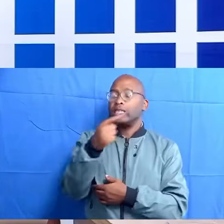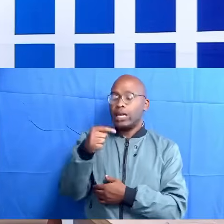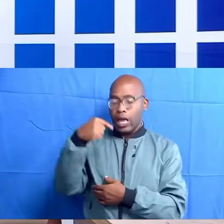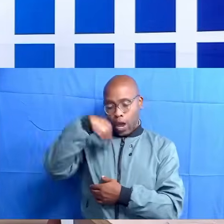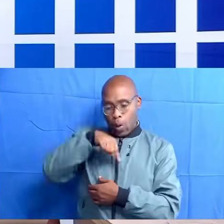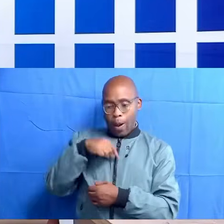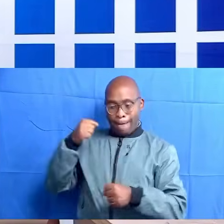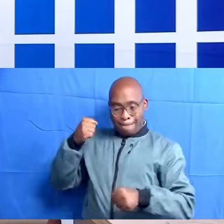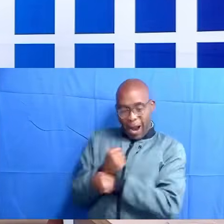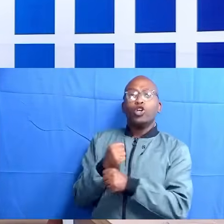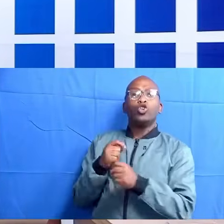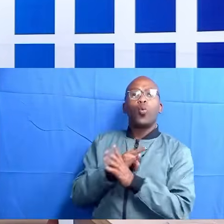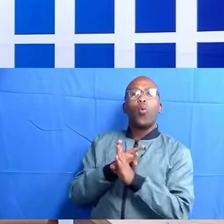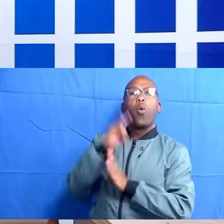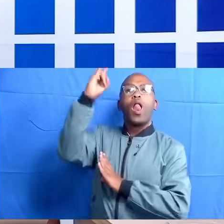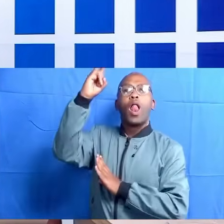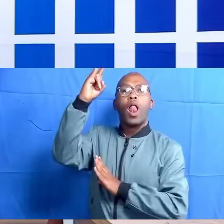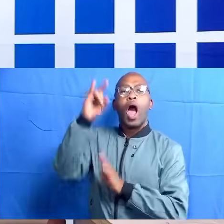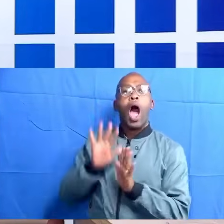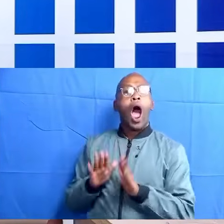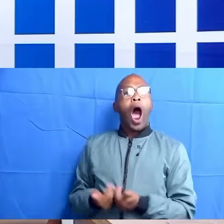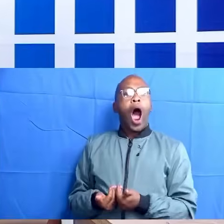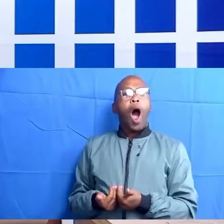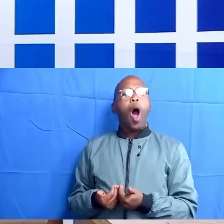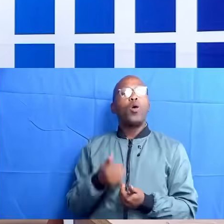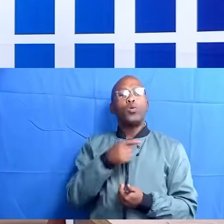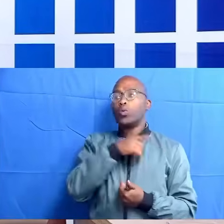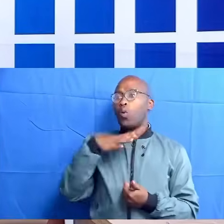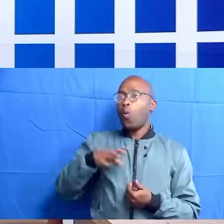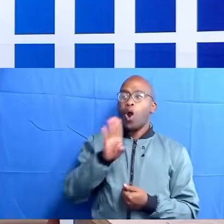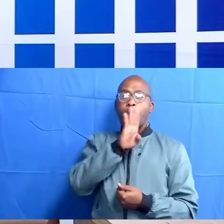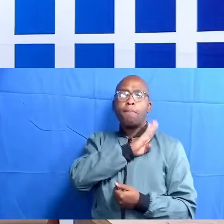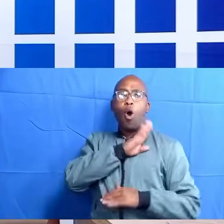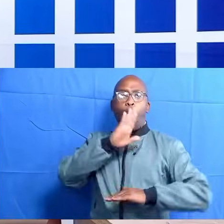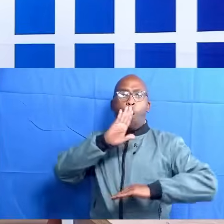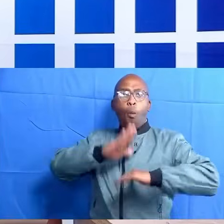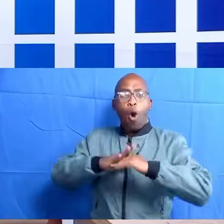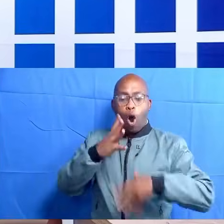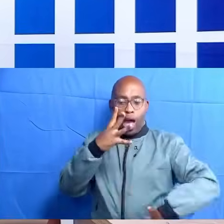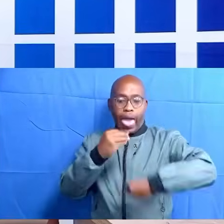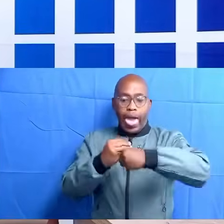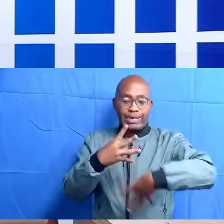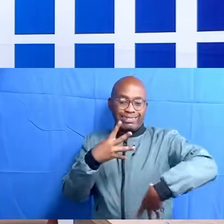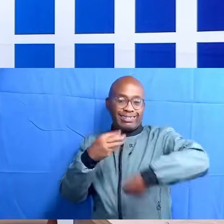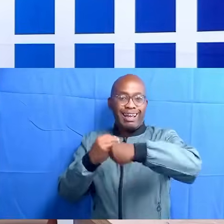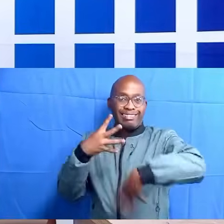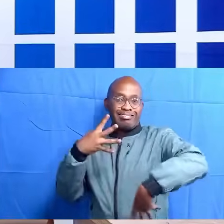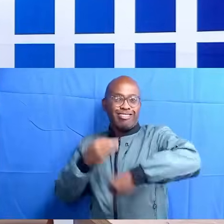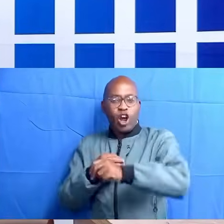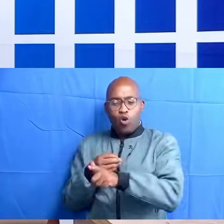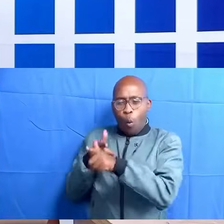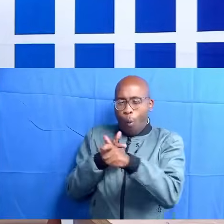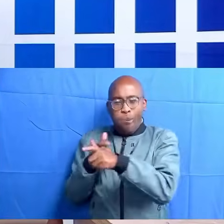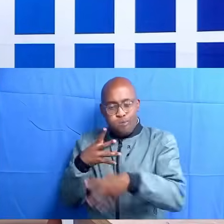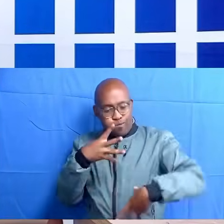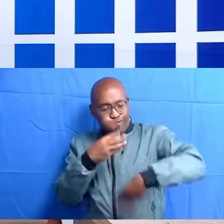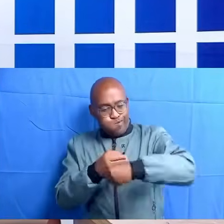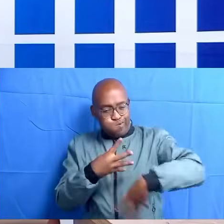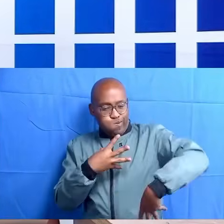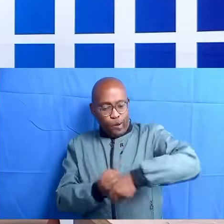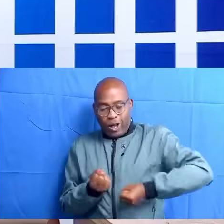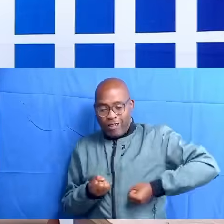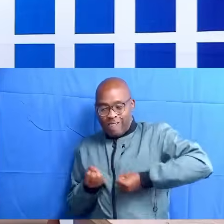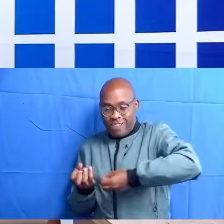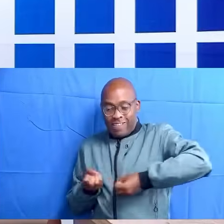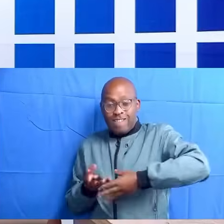by adding more people, more soldiers, more military weapons to Vietnam so that